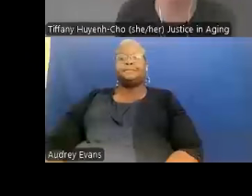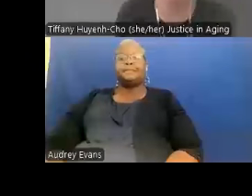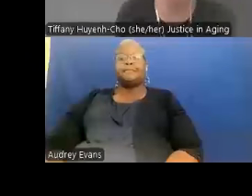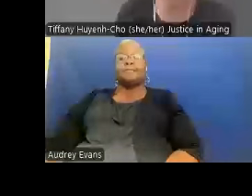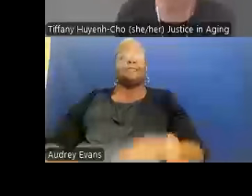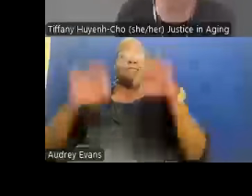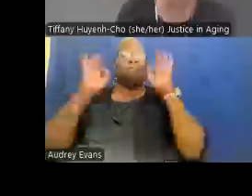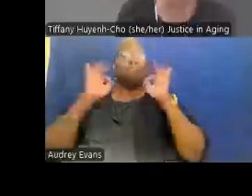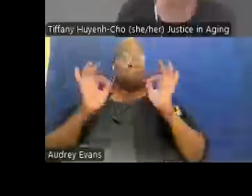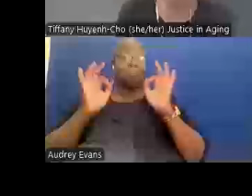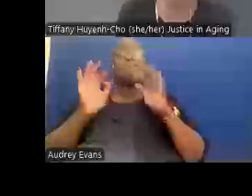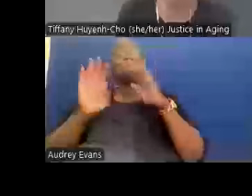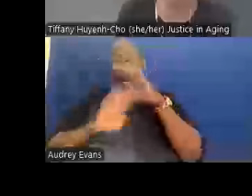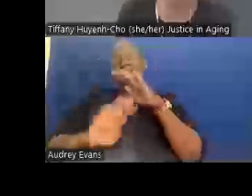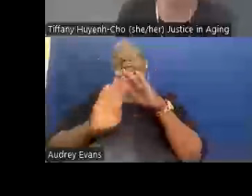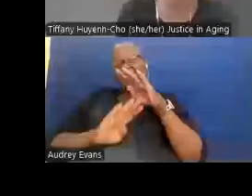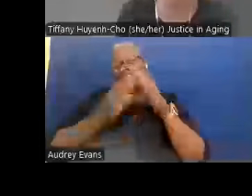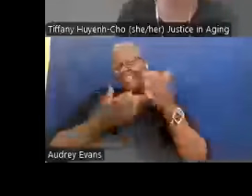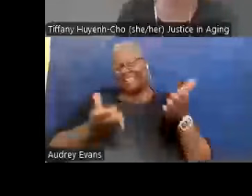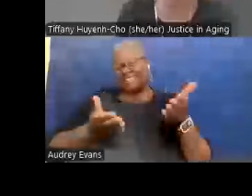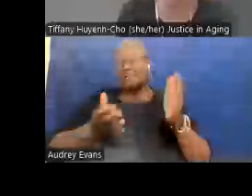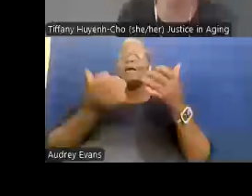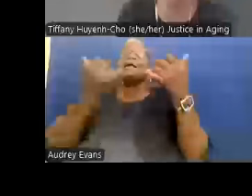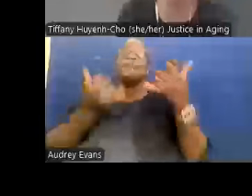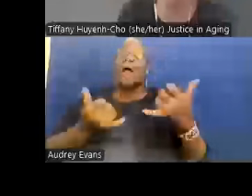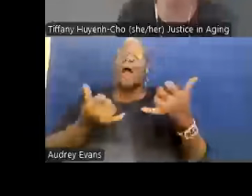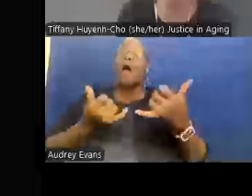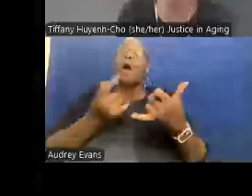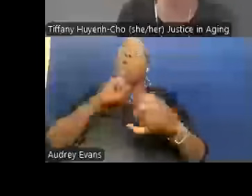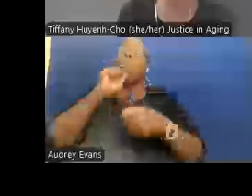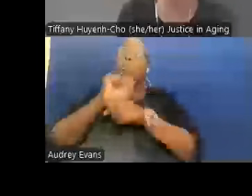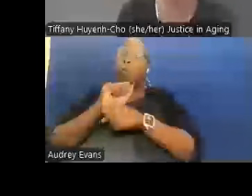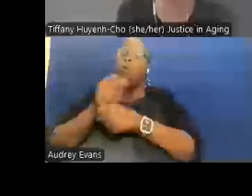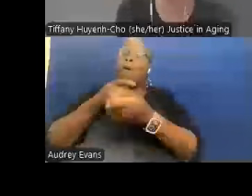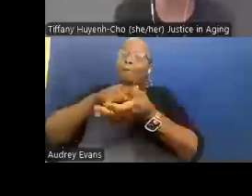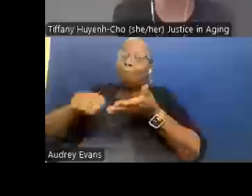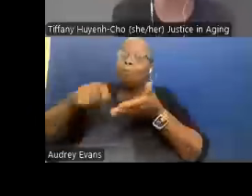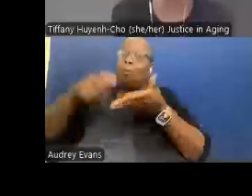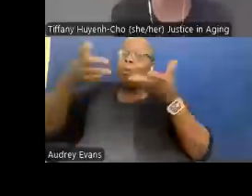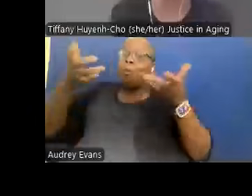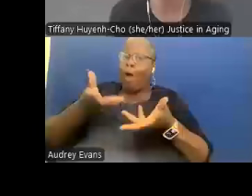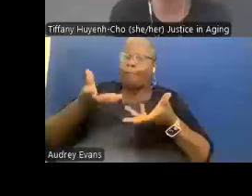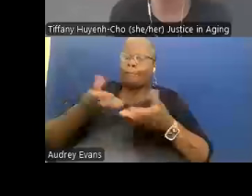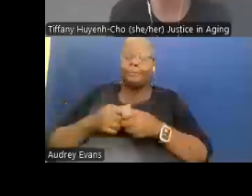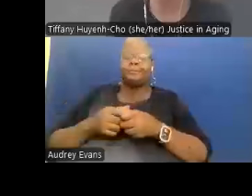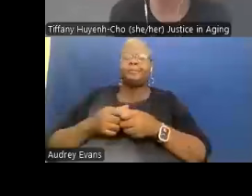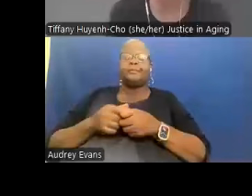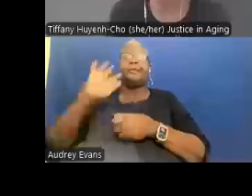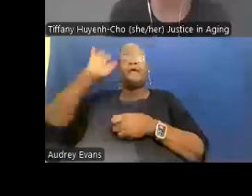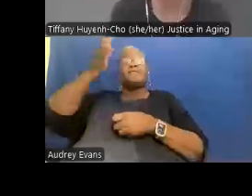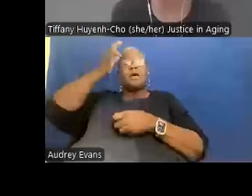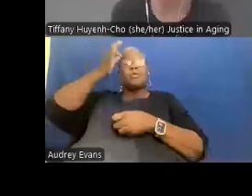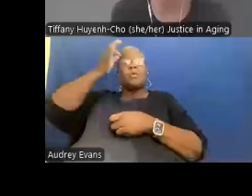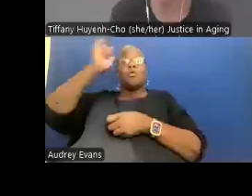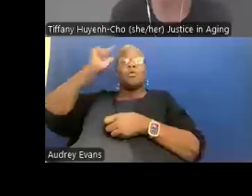Okay, so those were the basics. Let's discuss now what Medicaid actually covers. So the federal government